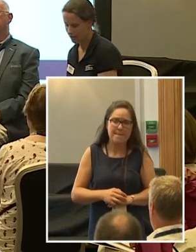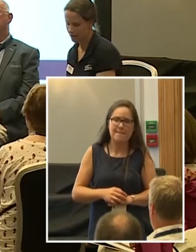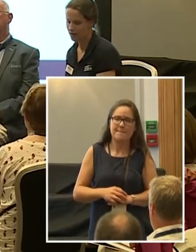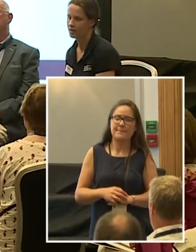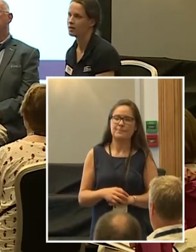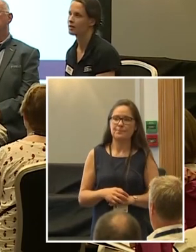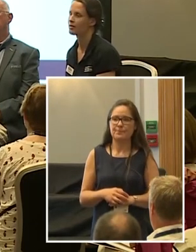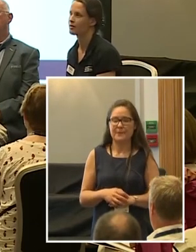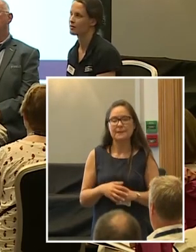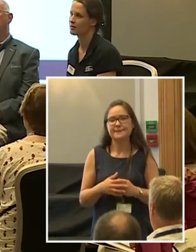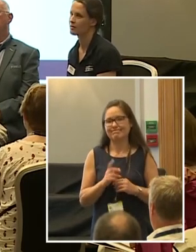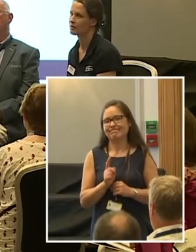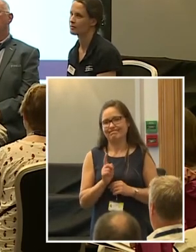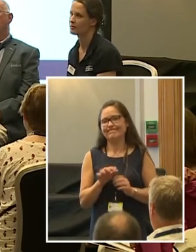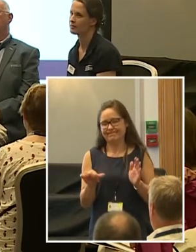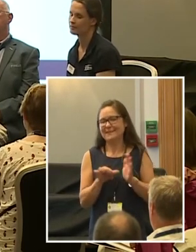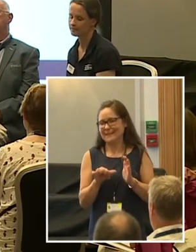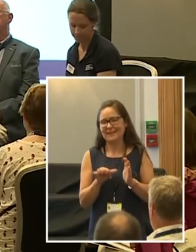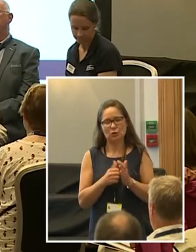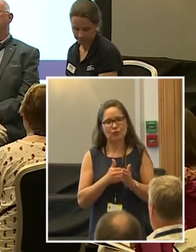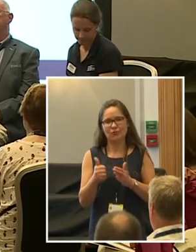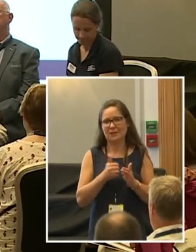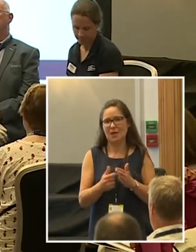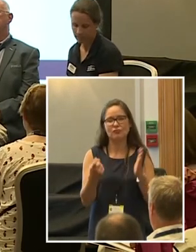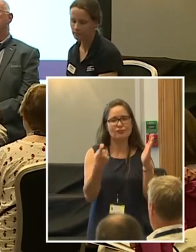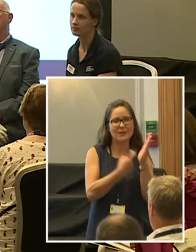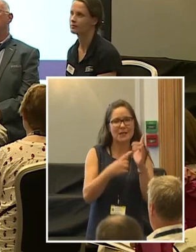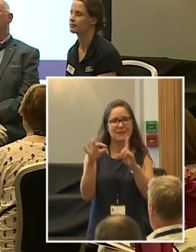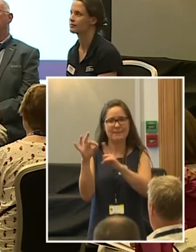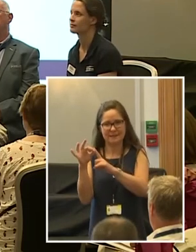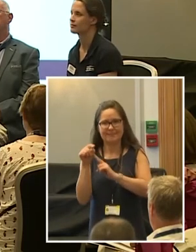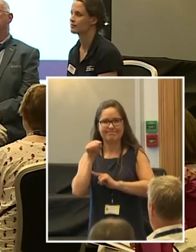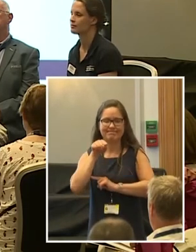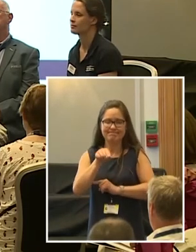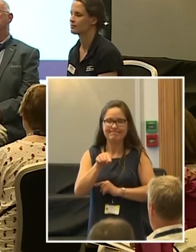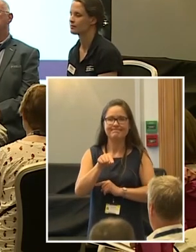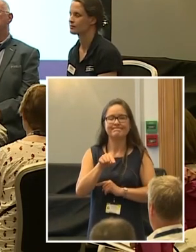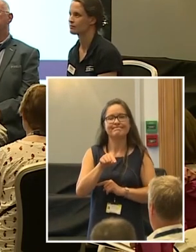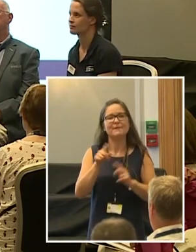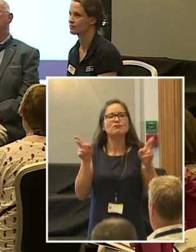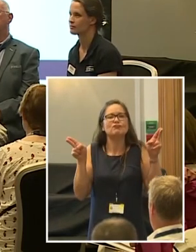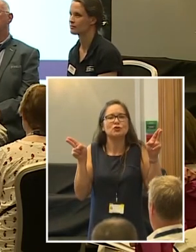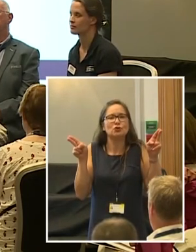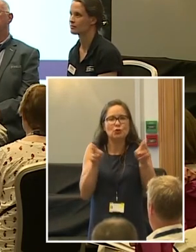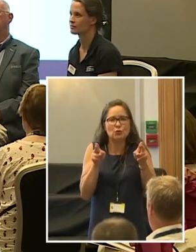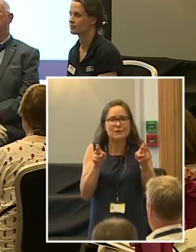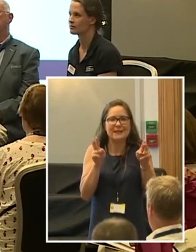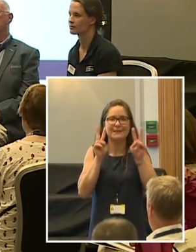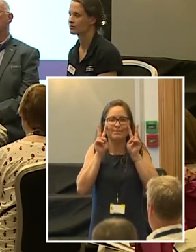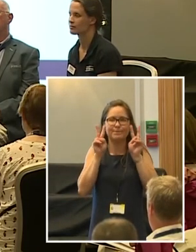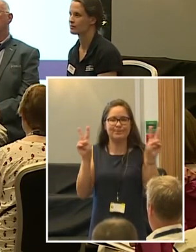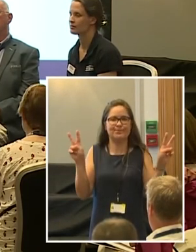always an issue. And retinitis pigmentosa obviously reduces your peripheral